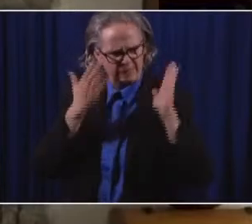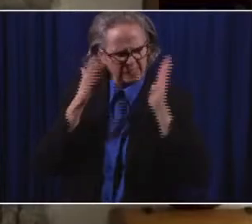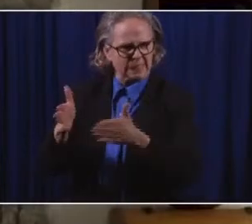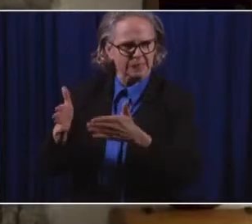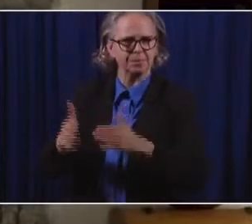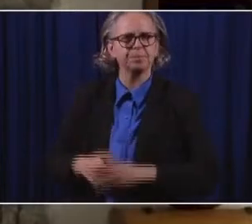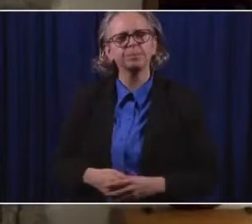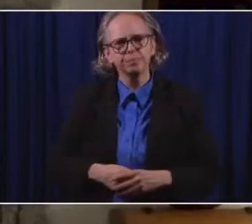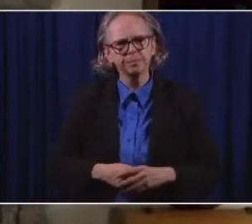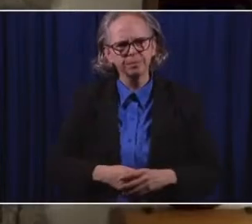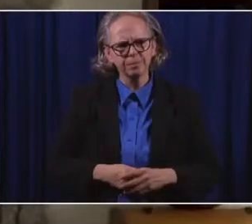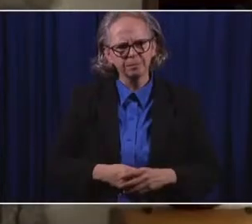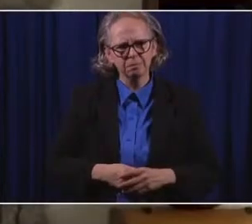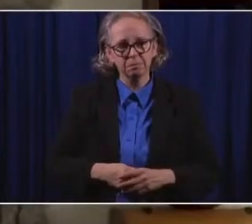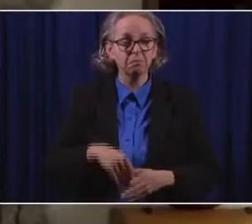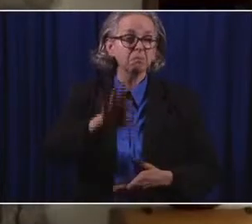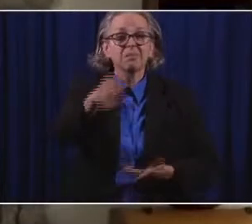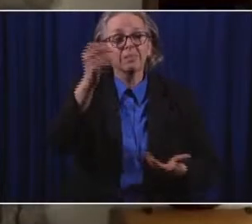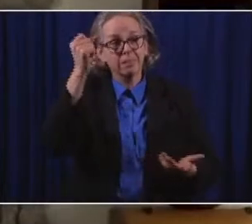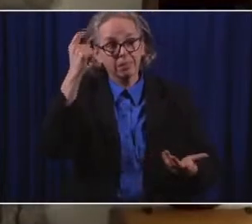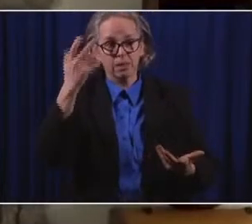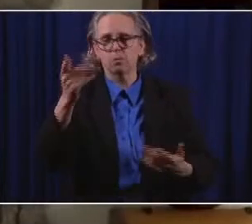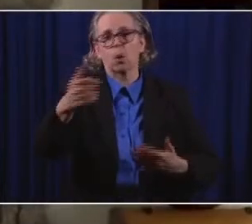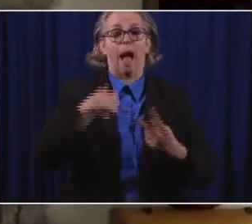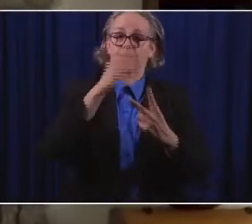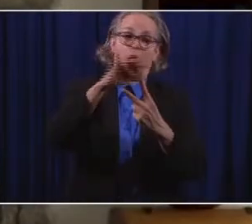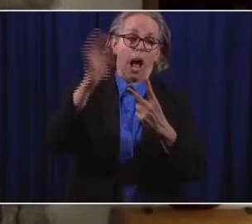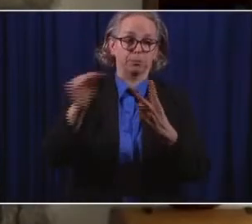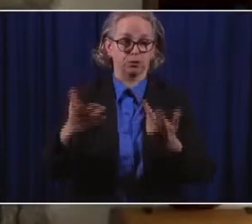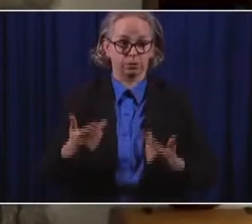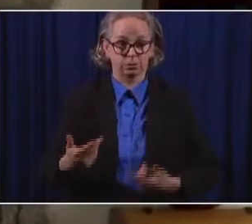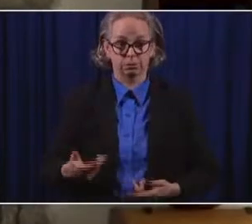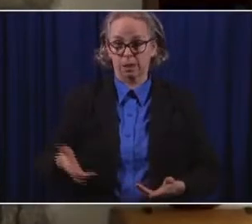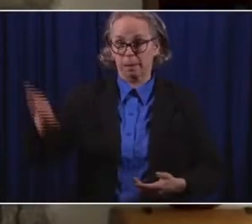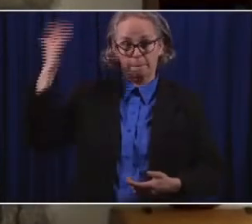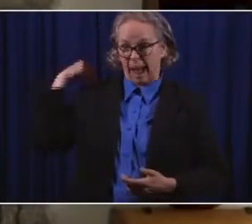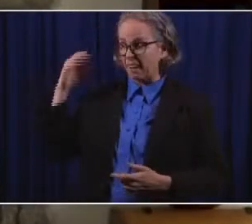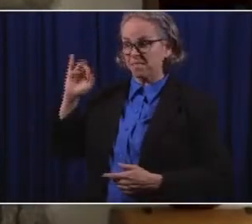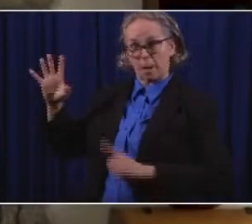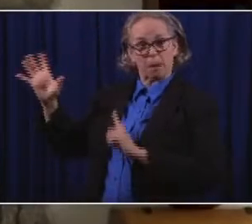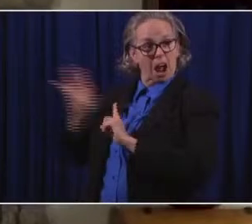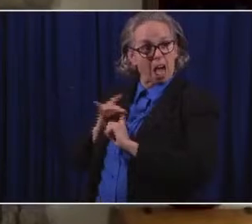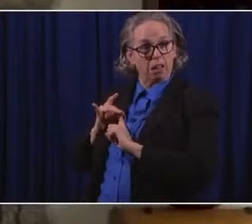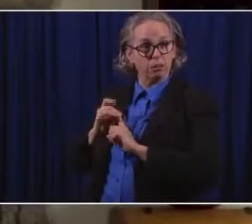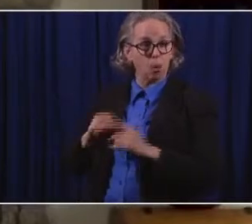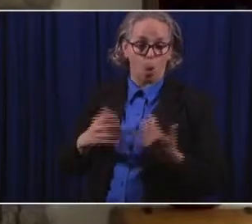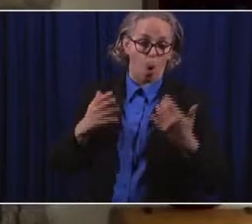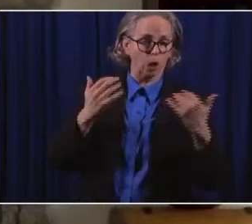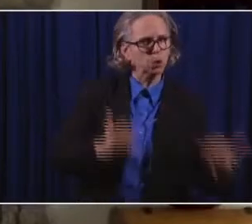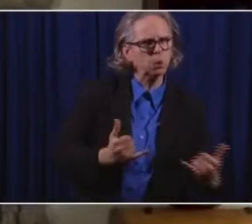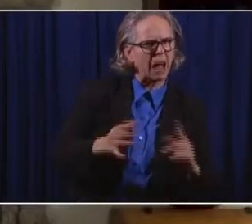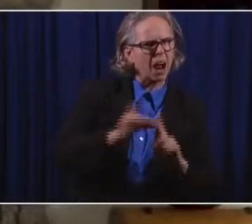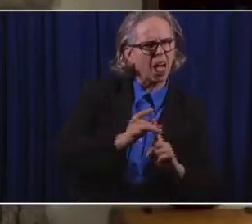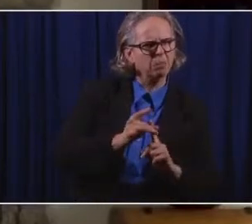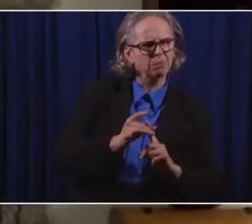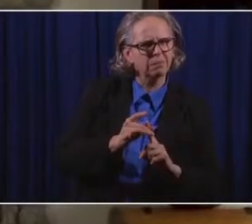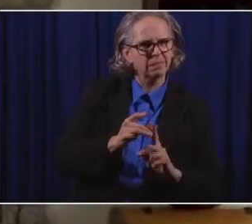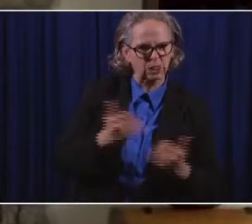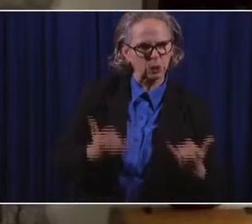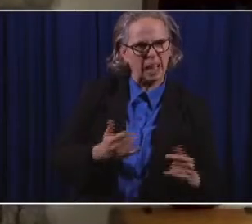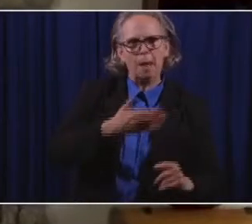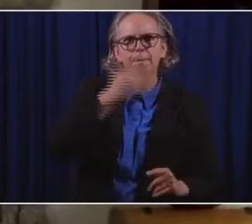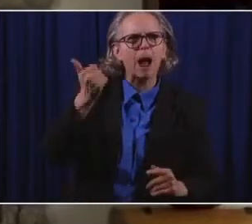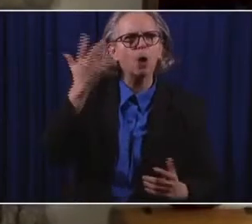it in November, you'd be better off getting it in November. We don't want anybody to get it. But doctors know